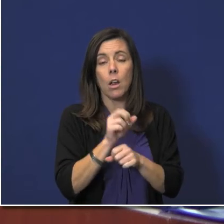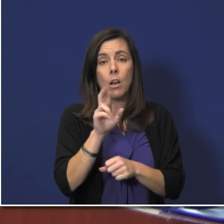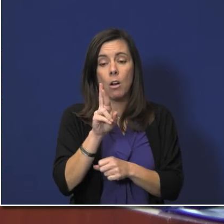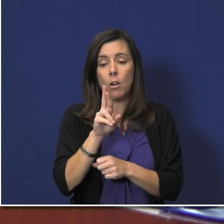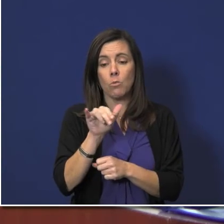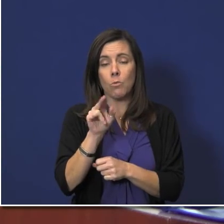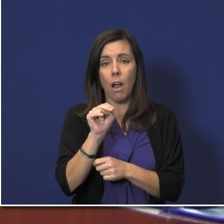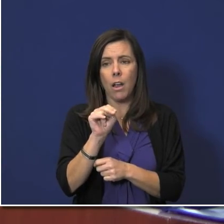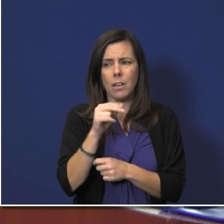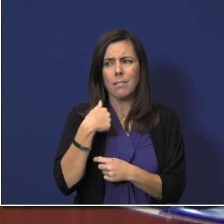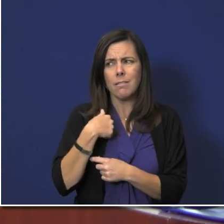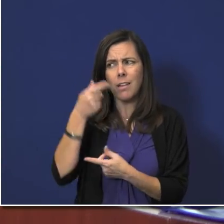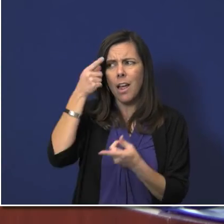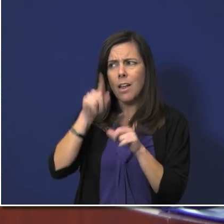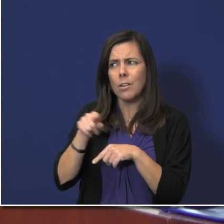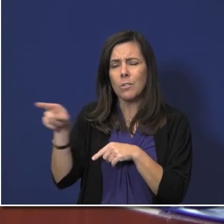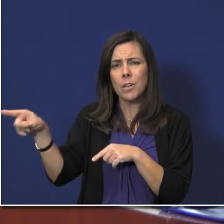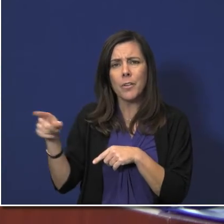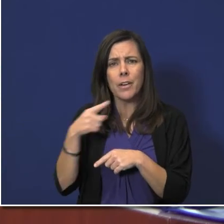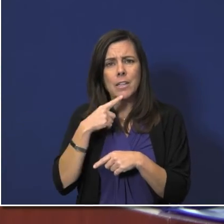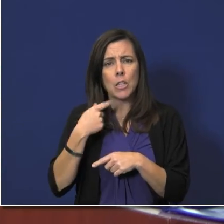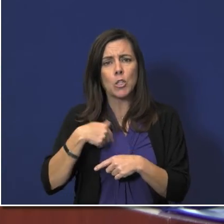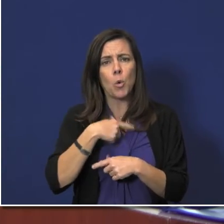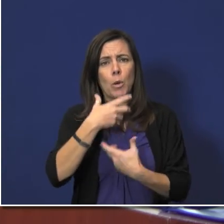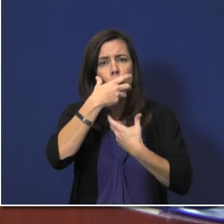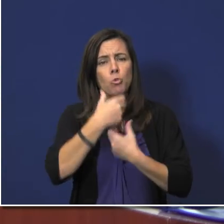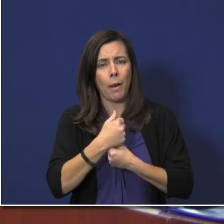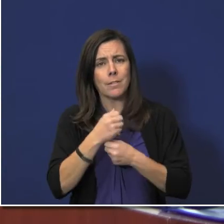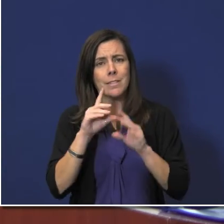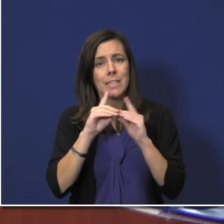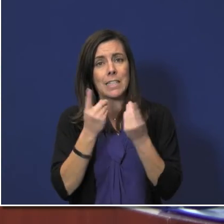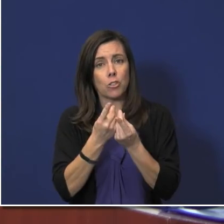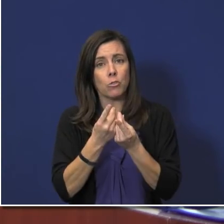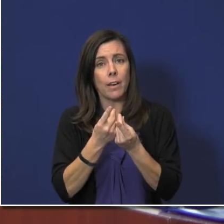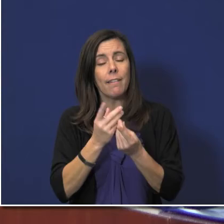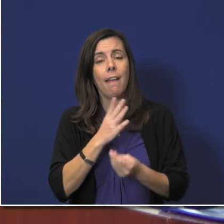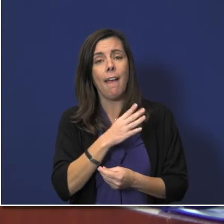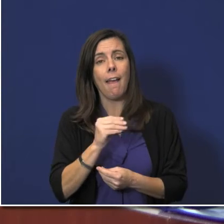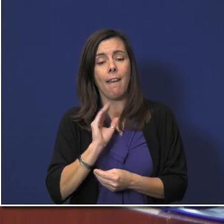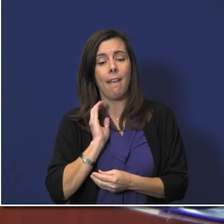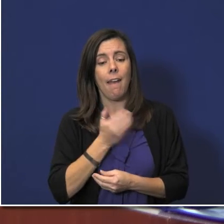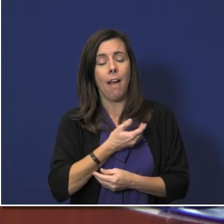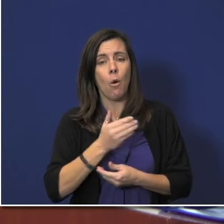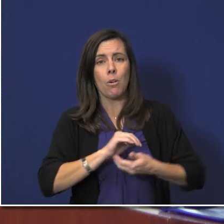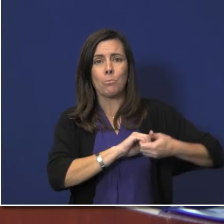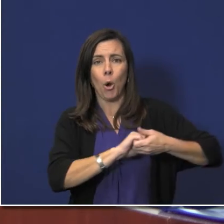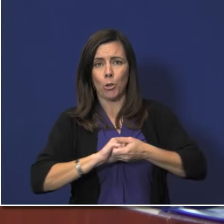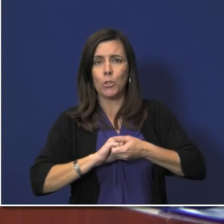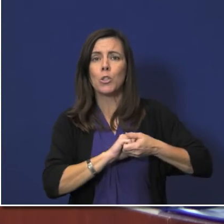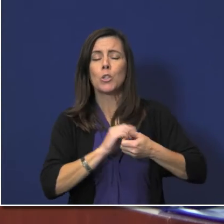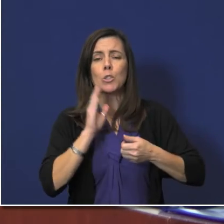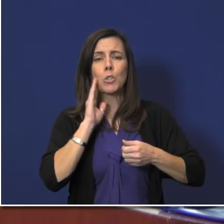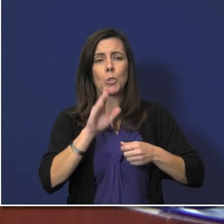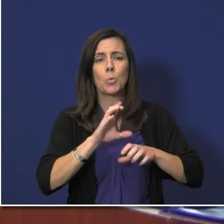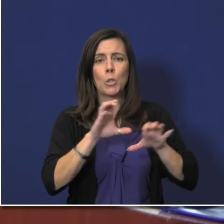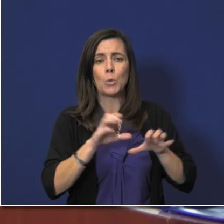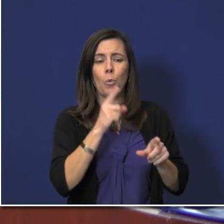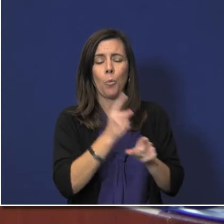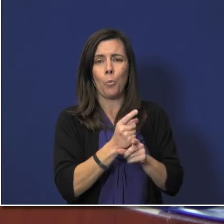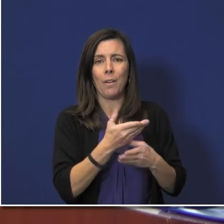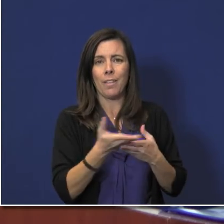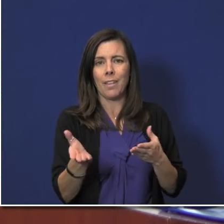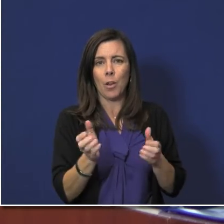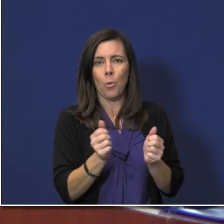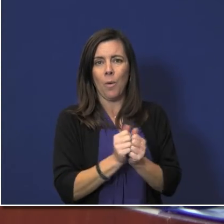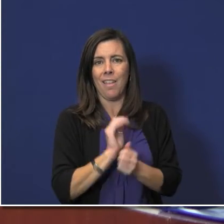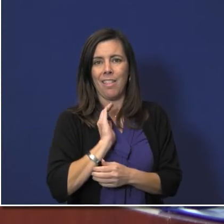that the district and our partners are good stewards of our tax dollars, and that I feel comfortable that we will have the most effective and